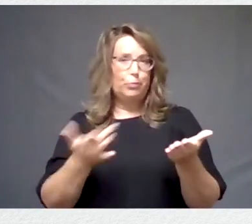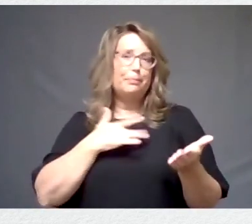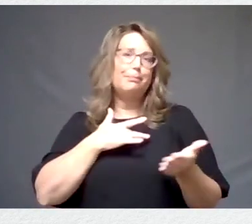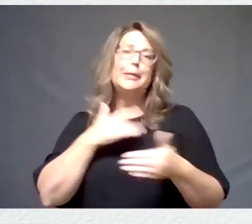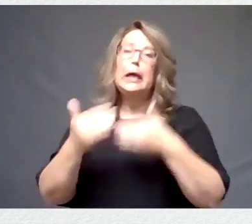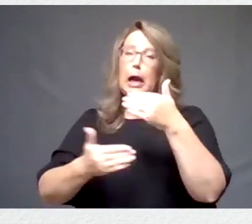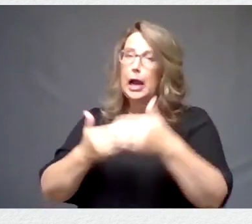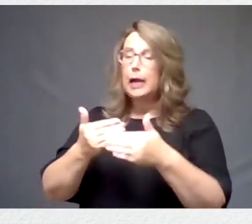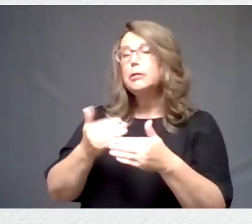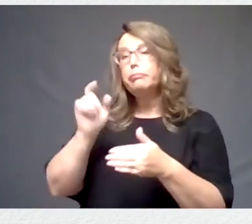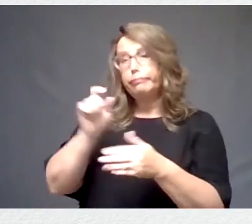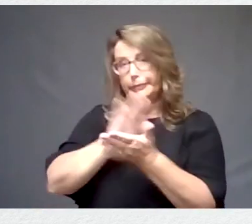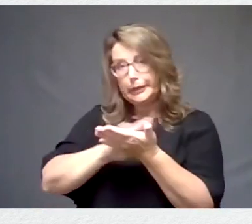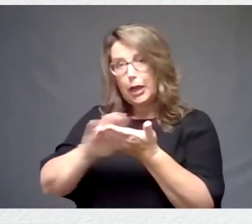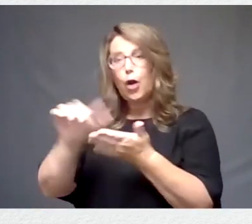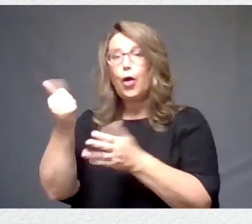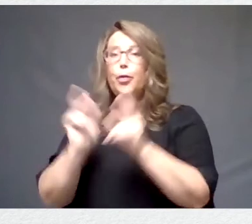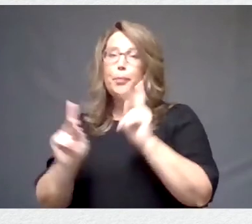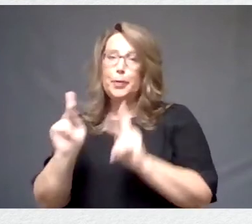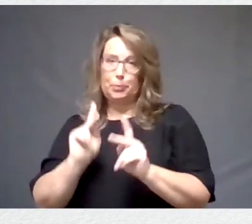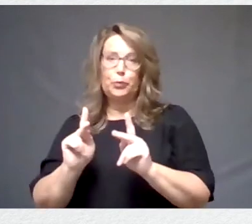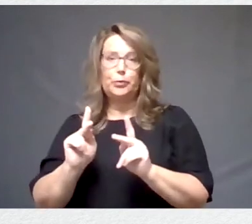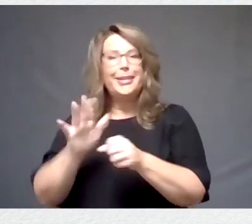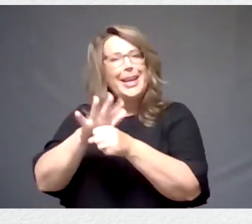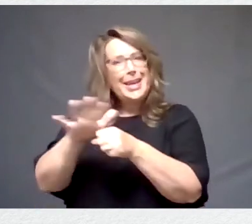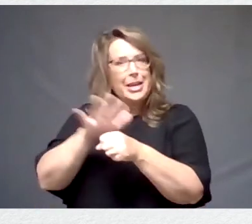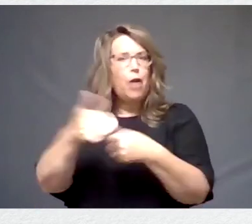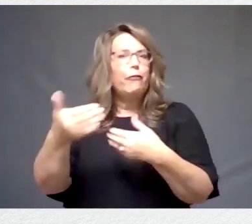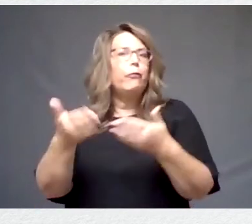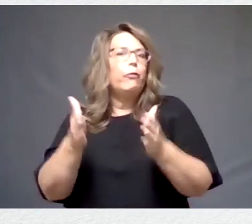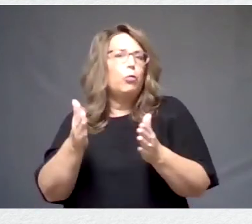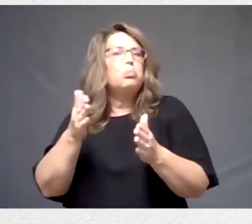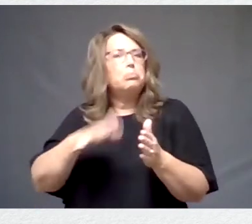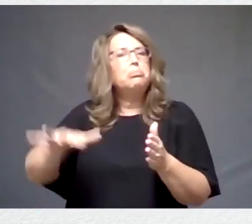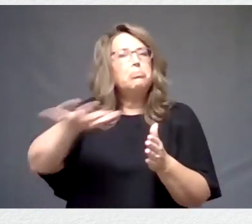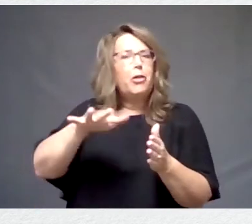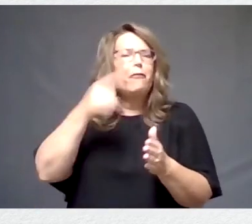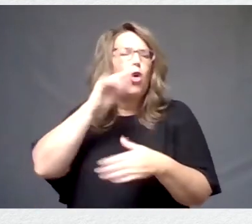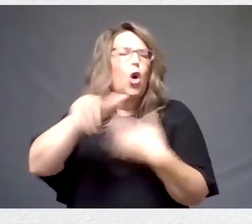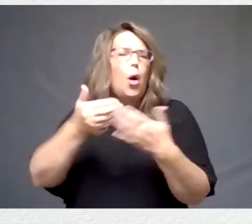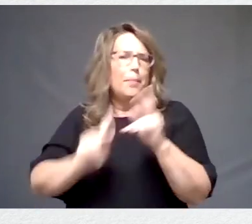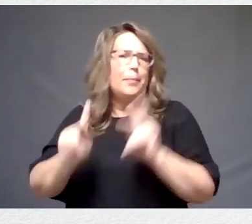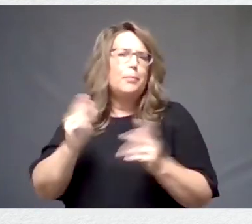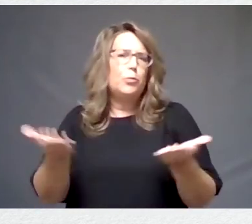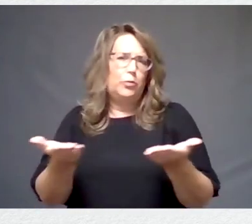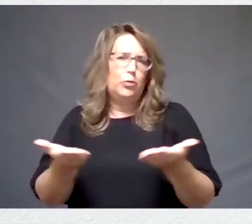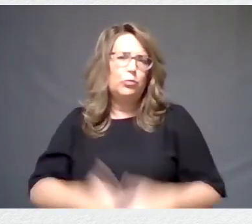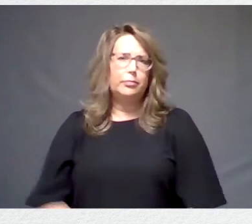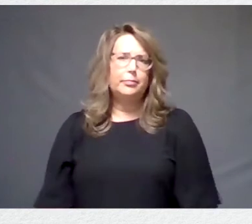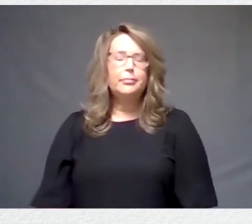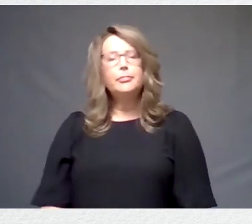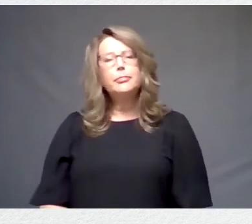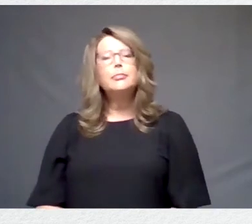everyone. La Tierra se ve grande. Somos muchos en ella. Así que sea amable. Hay suficiente para